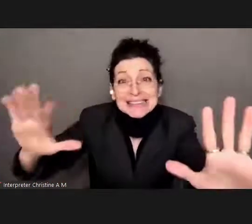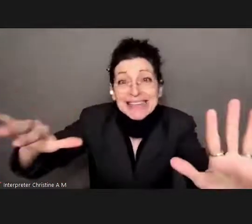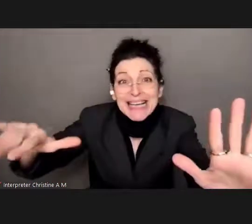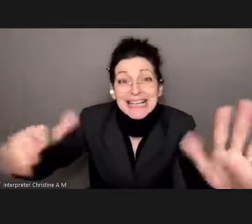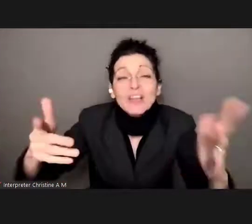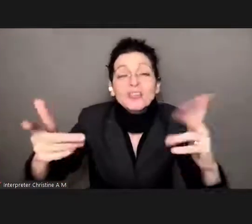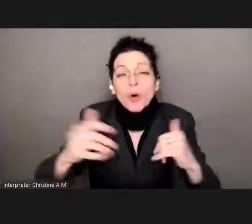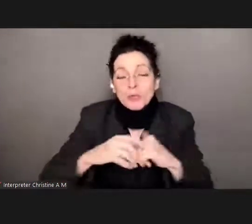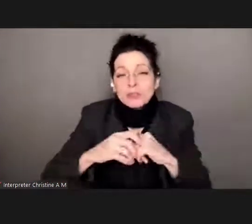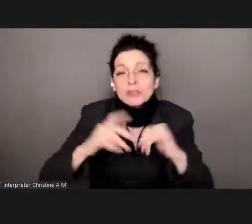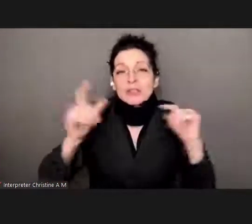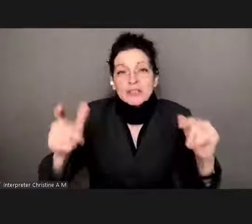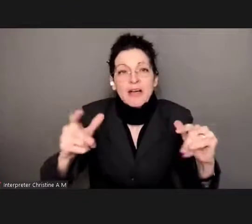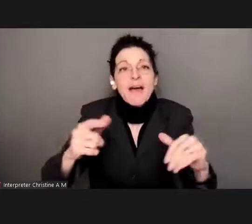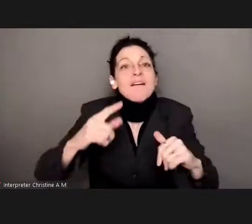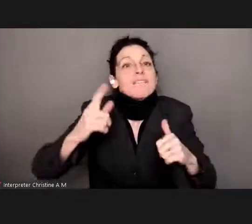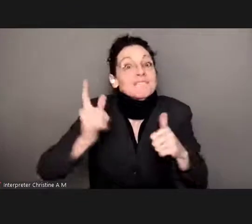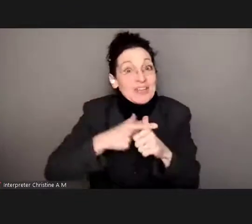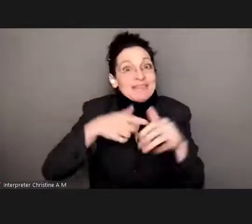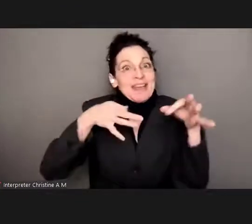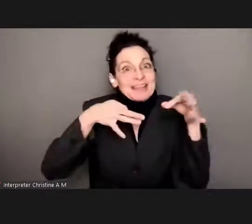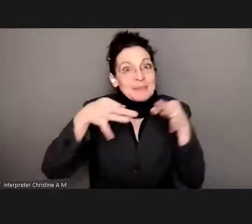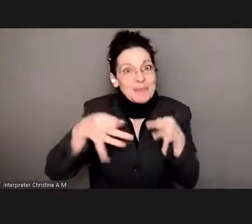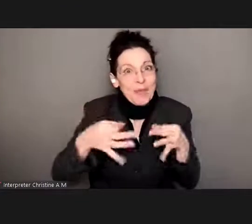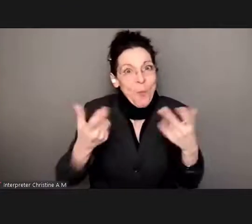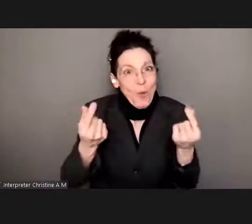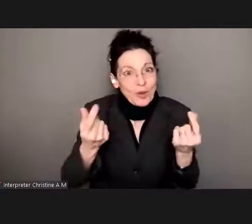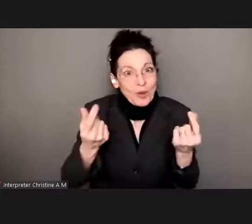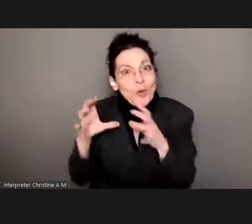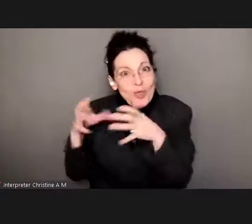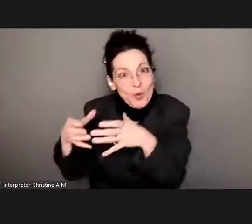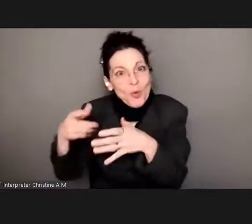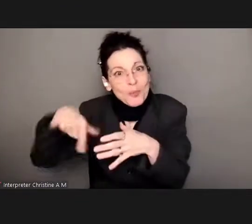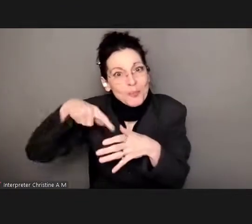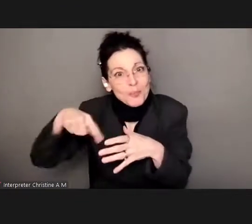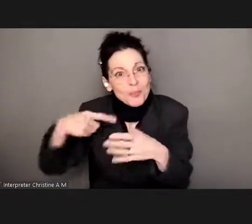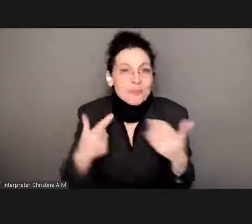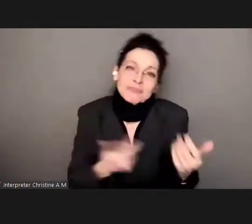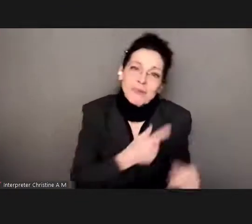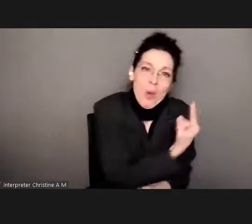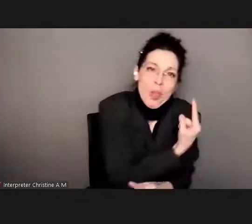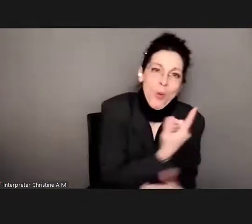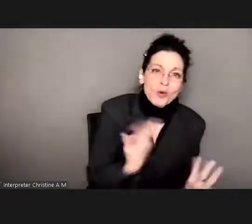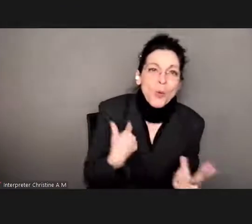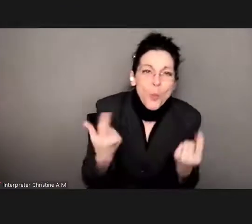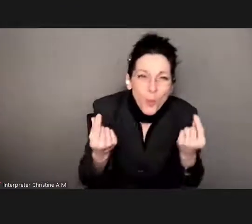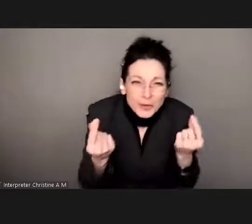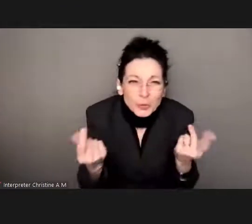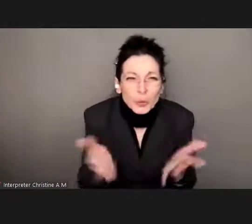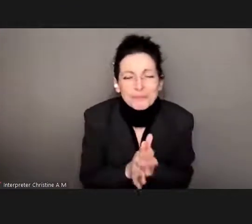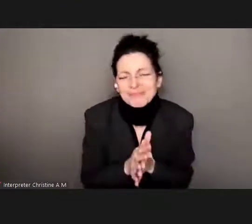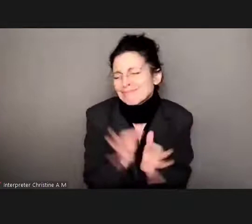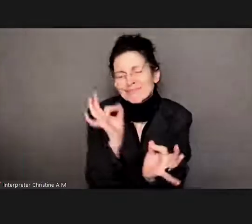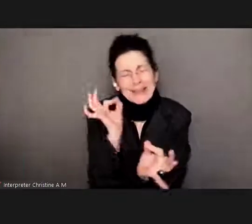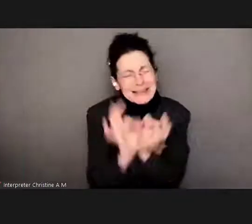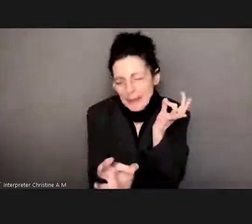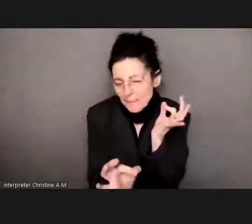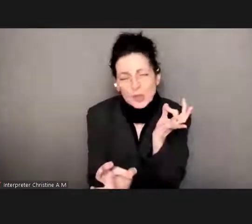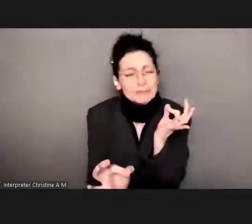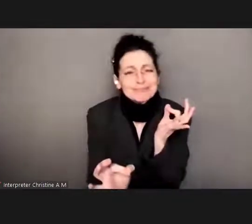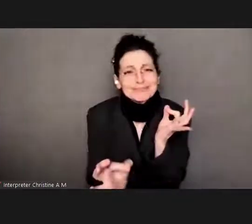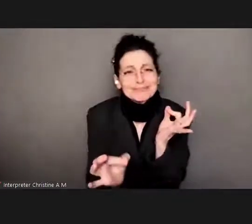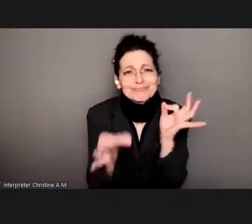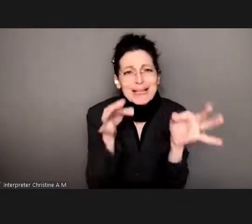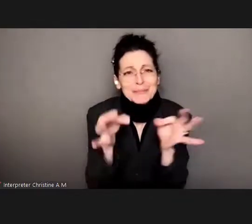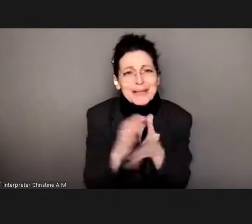for the rooms. It's a pretty simple prompt, and we're not going to require any report out. This is just an opportunity to think this through, and we can